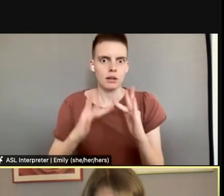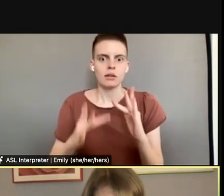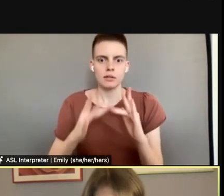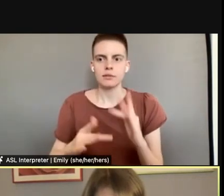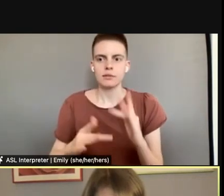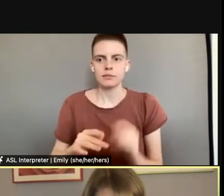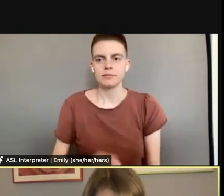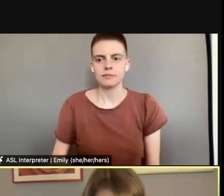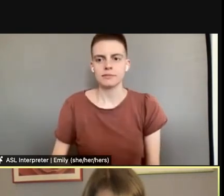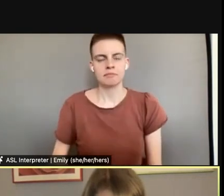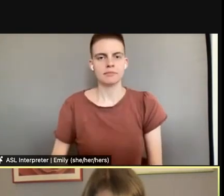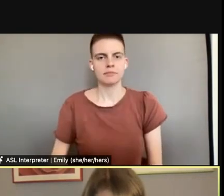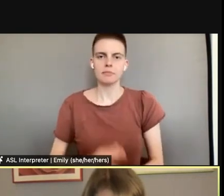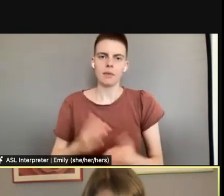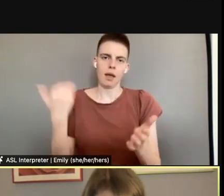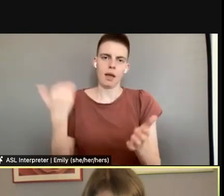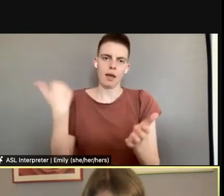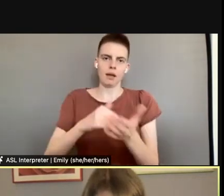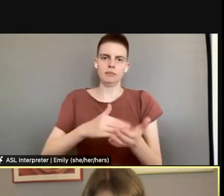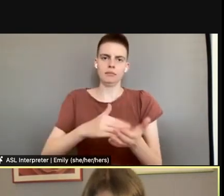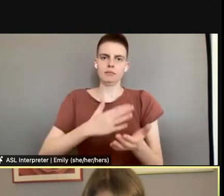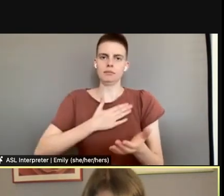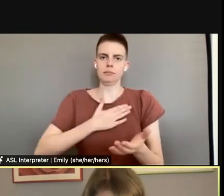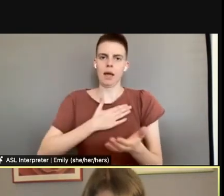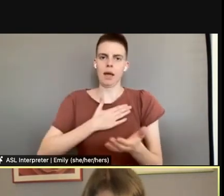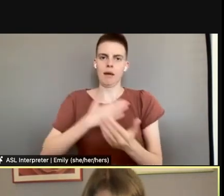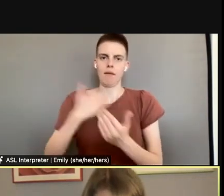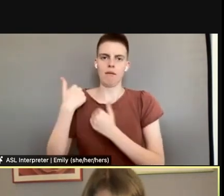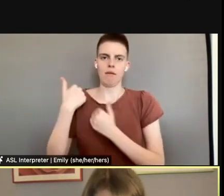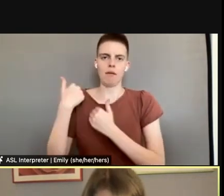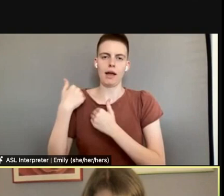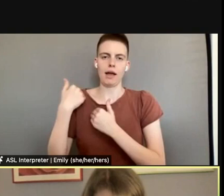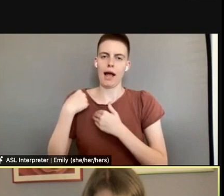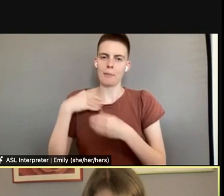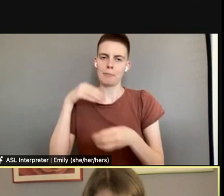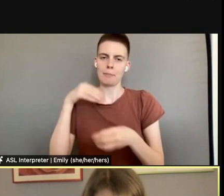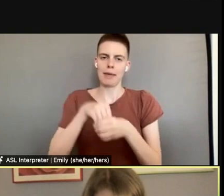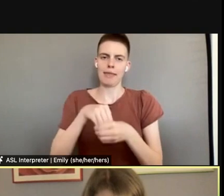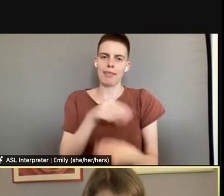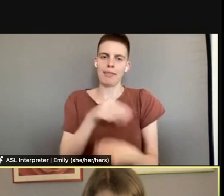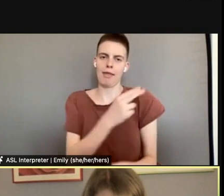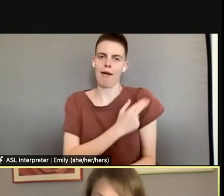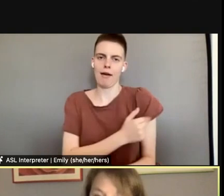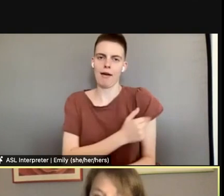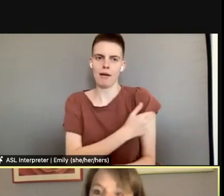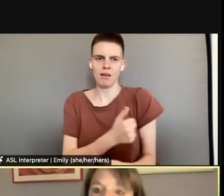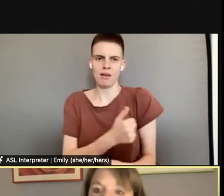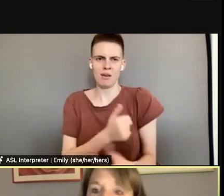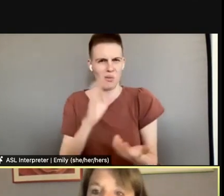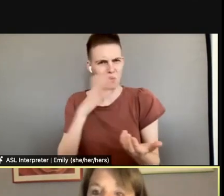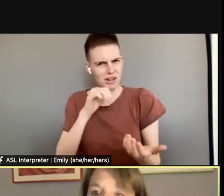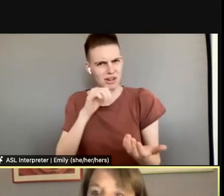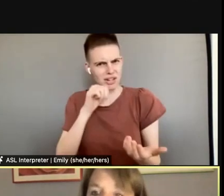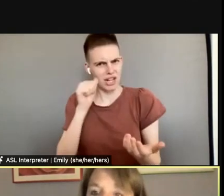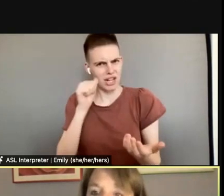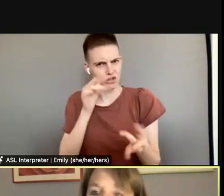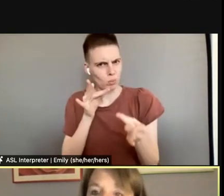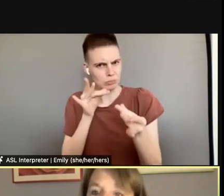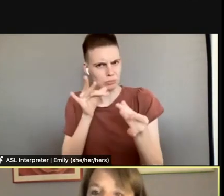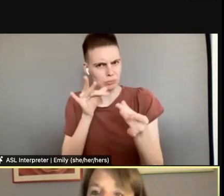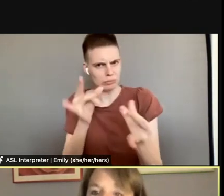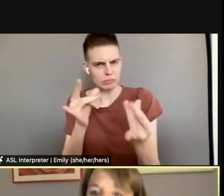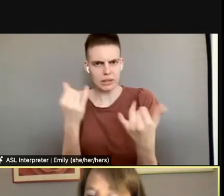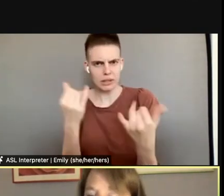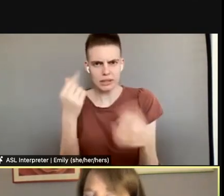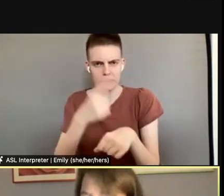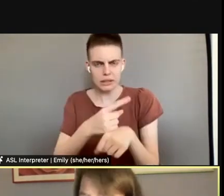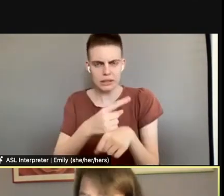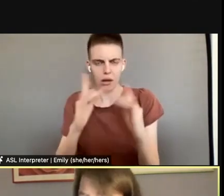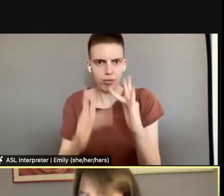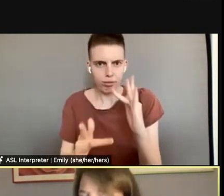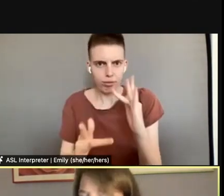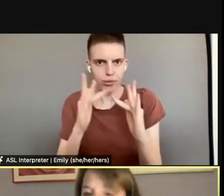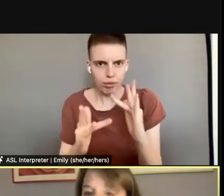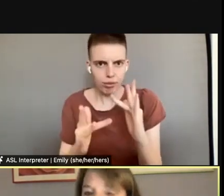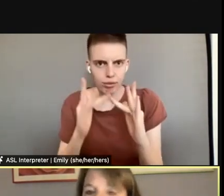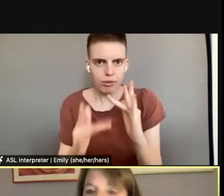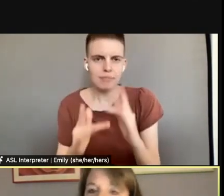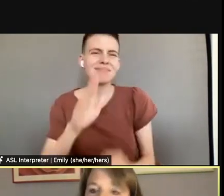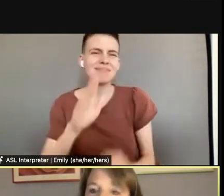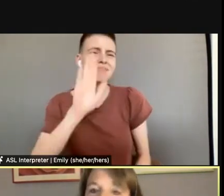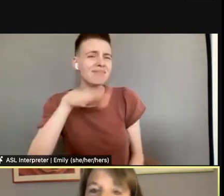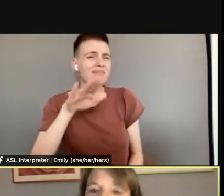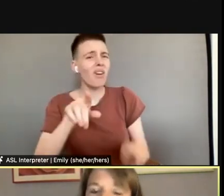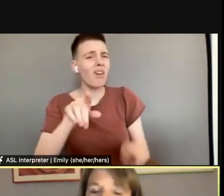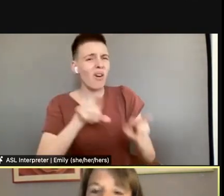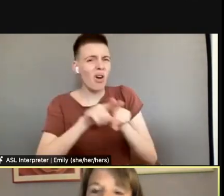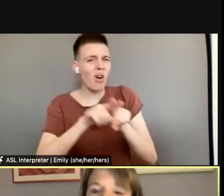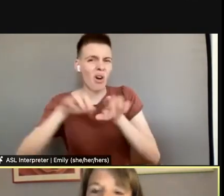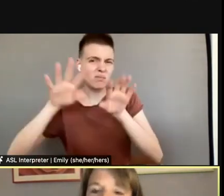my problem, it's my problem because I'm in the hospital, but yesterday it was A-okay, but today it might not be. Well, it's the storms as well.